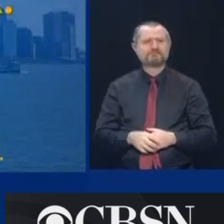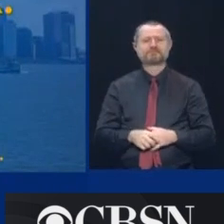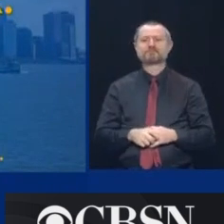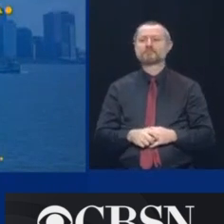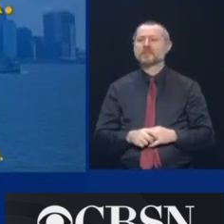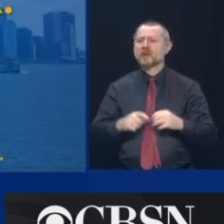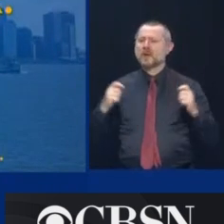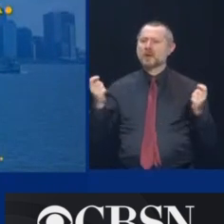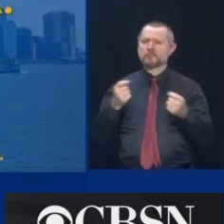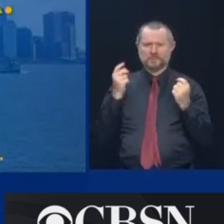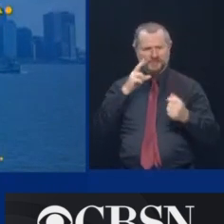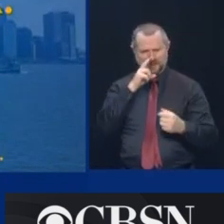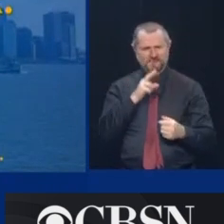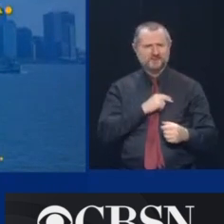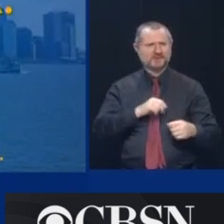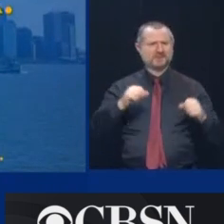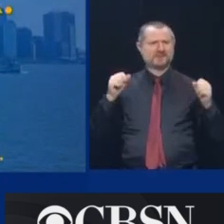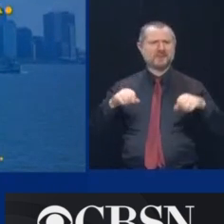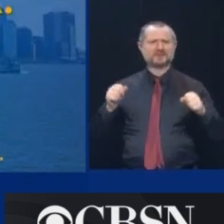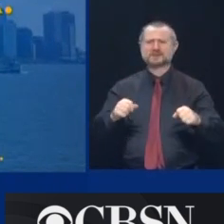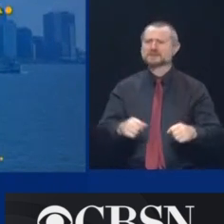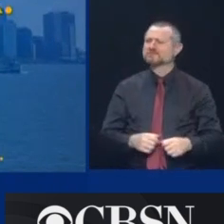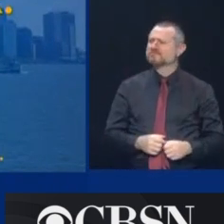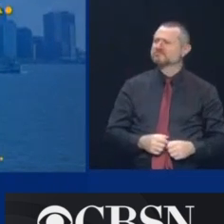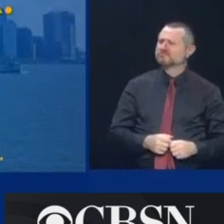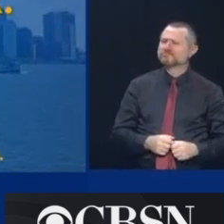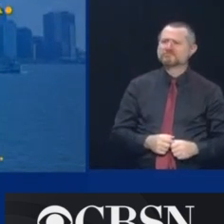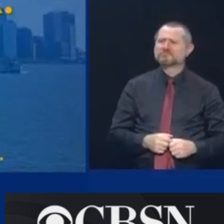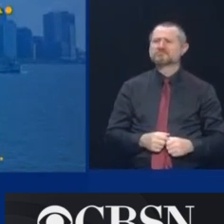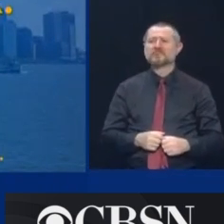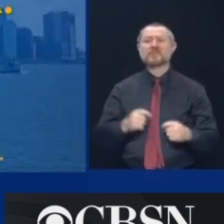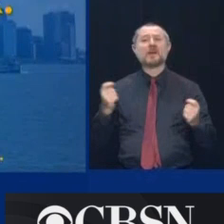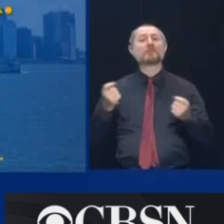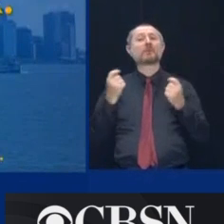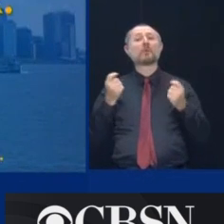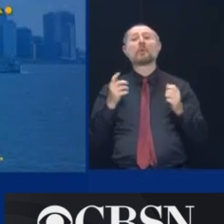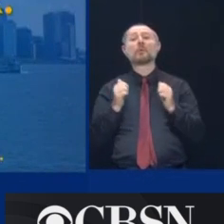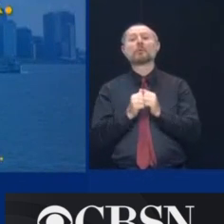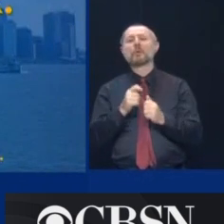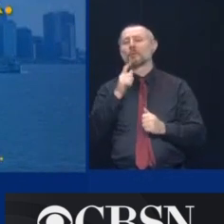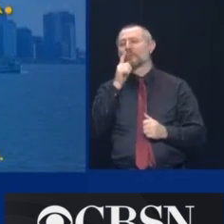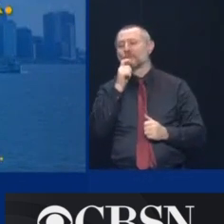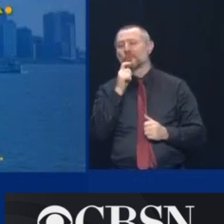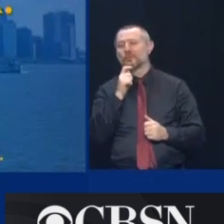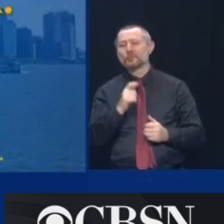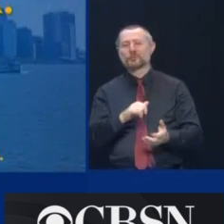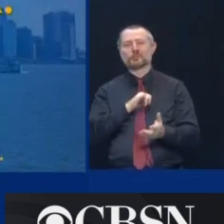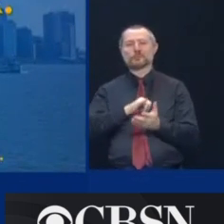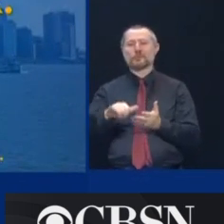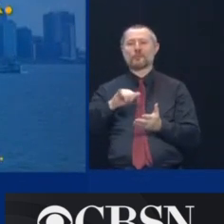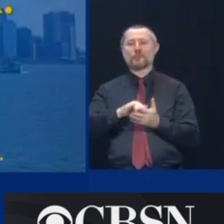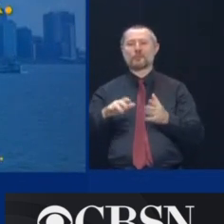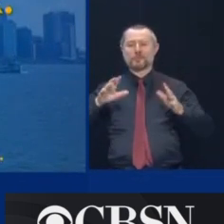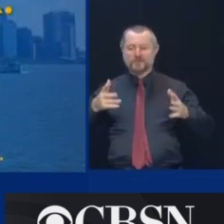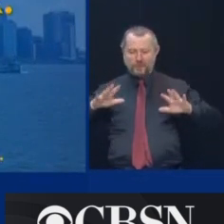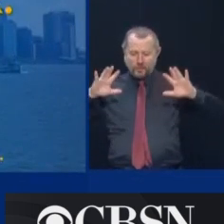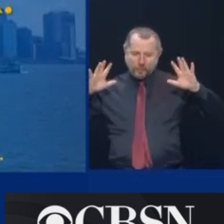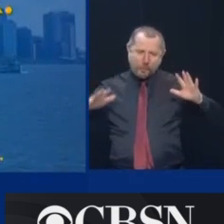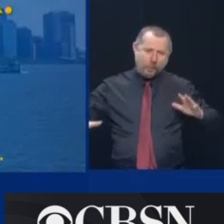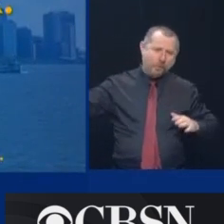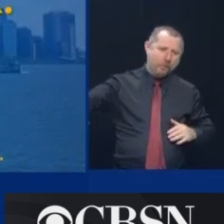Thanksgiving. Celebrate Thanksgiving with your bigger family, your extended family.